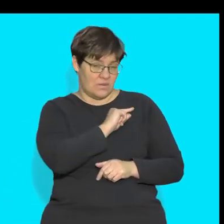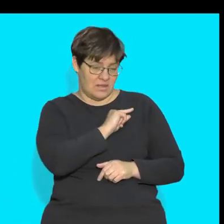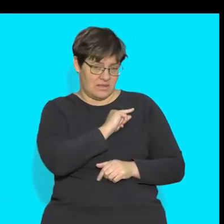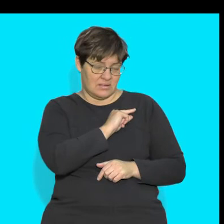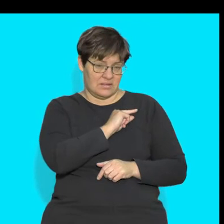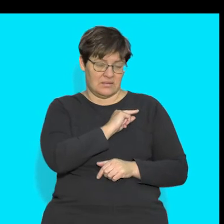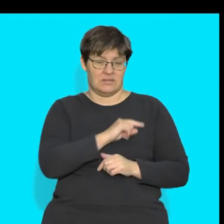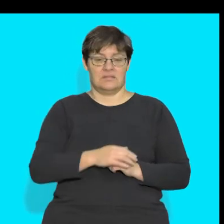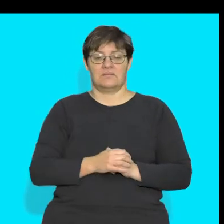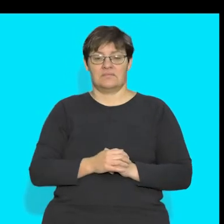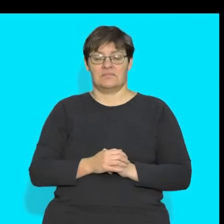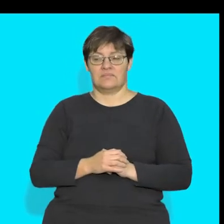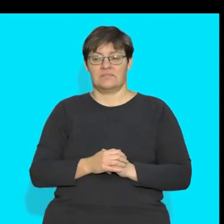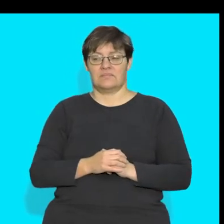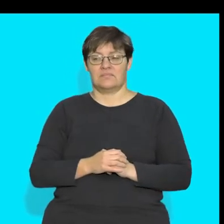before